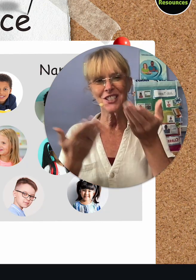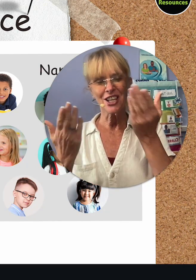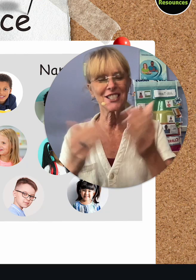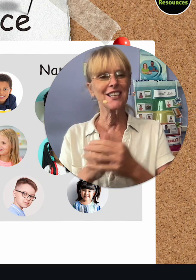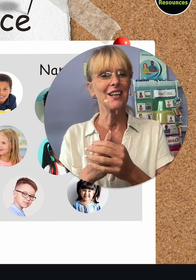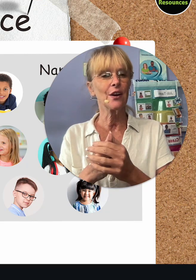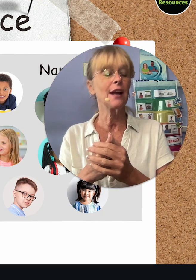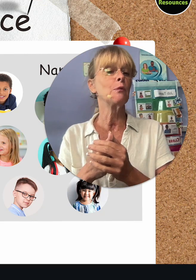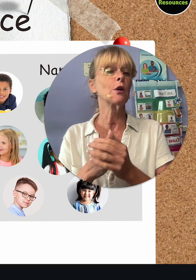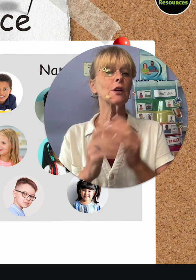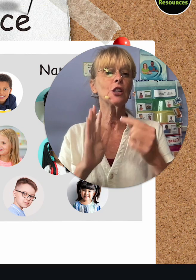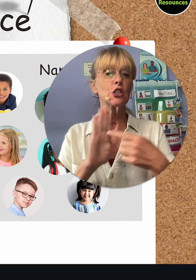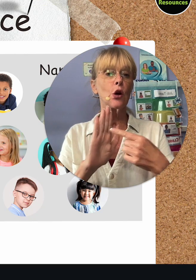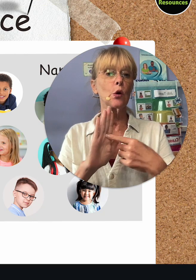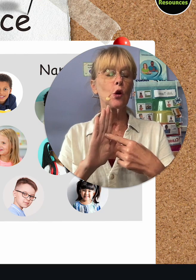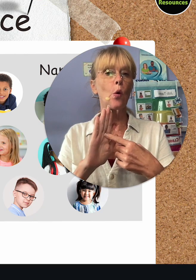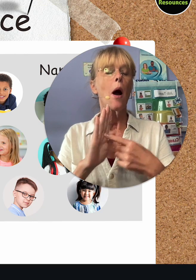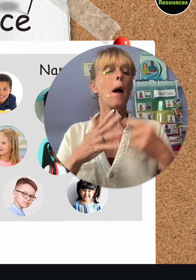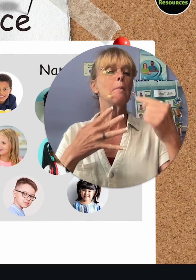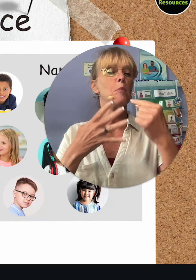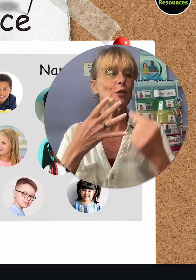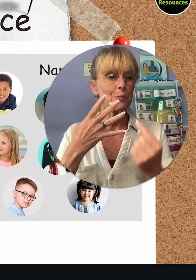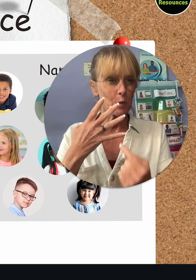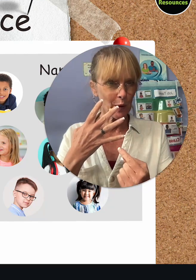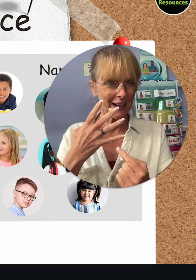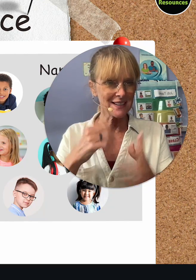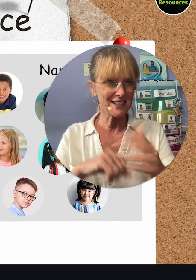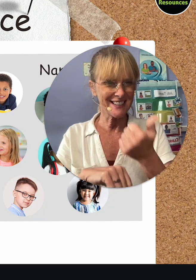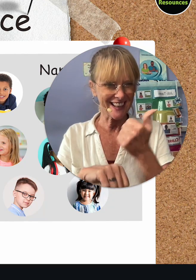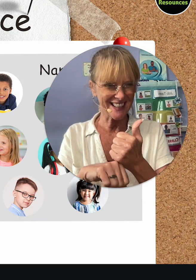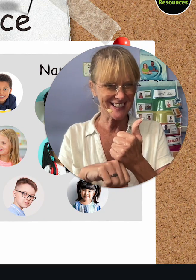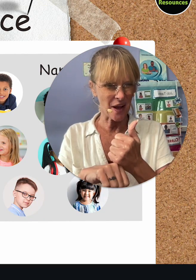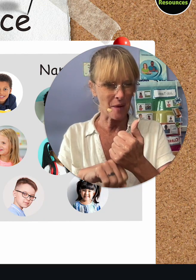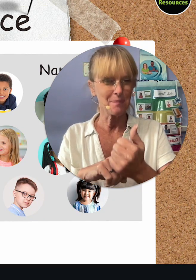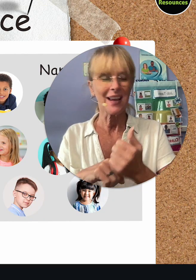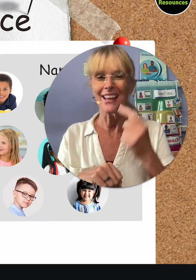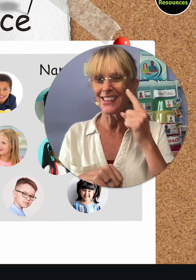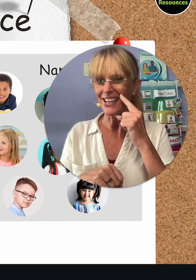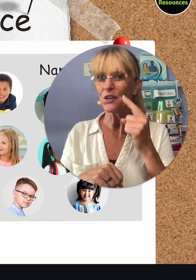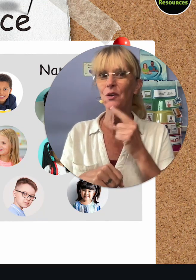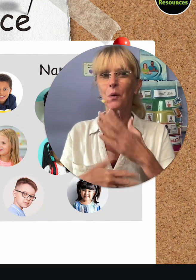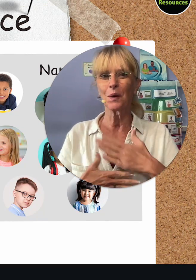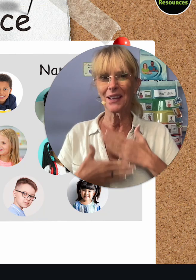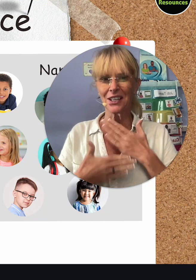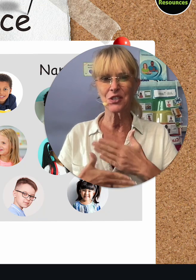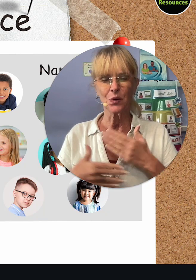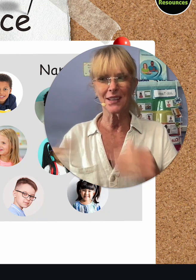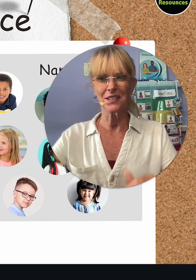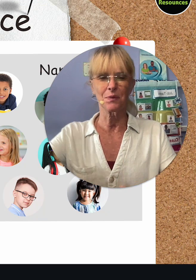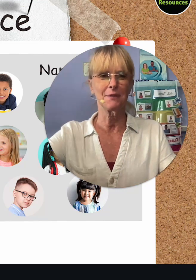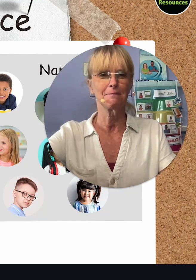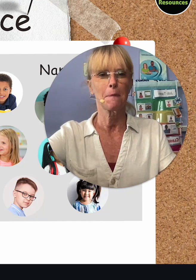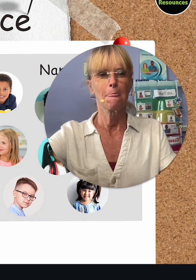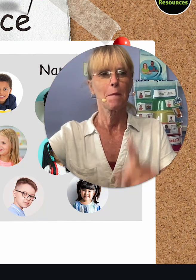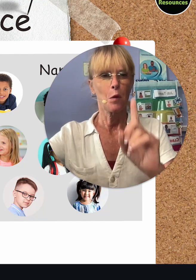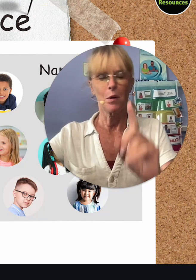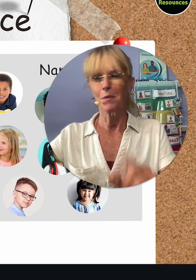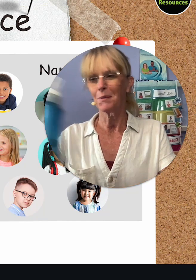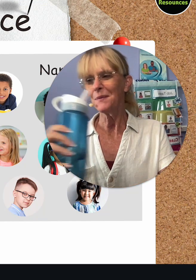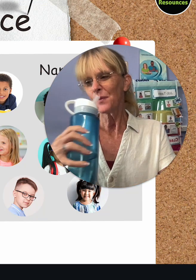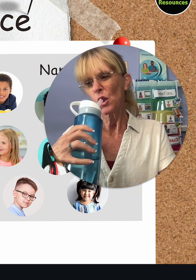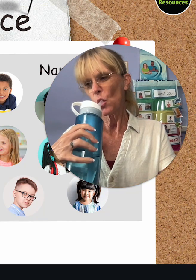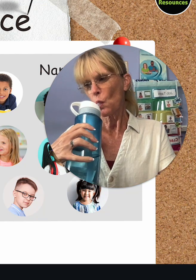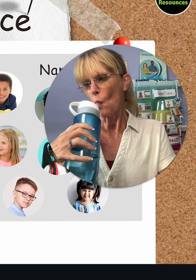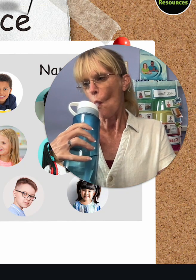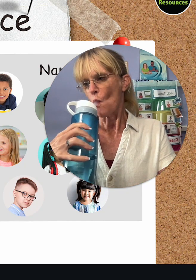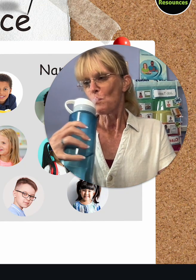one suggestion here, and we're going to show you multiple ways to set this up. I think you're going to really enjoy this one. One